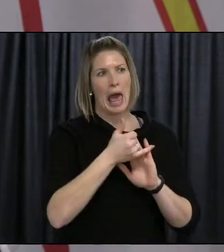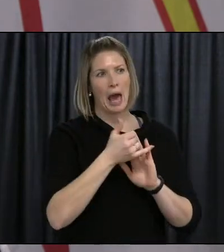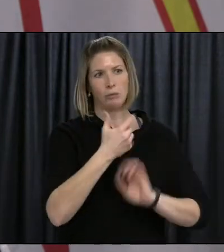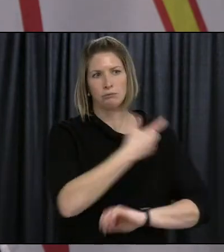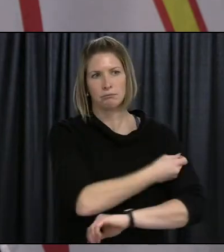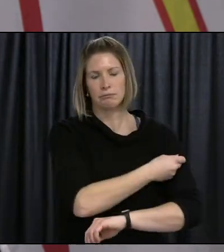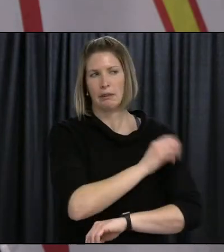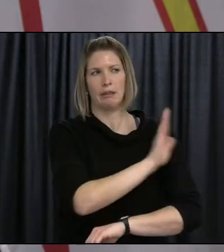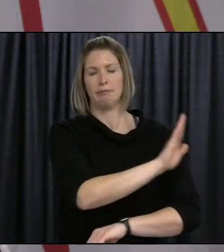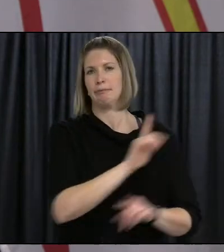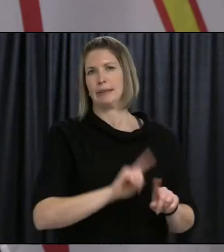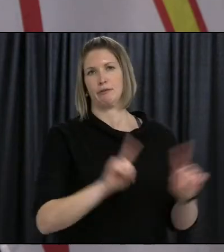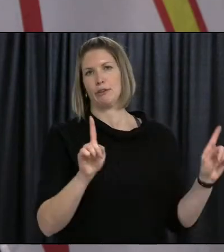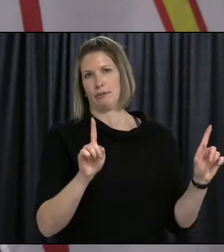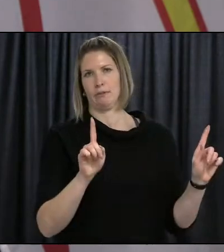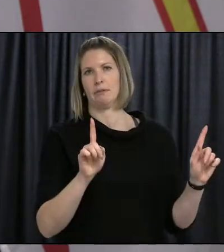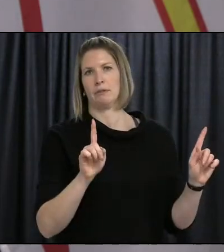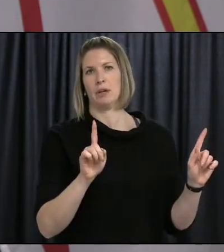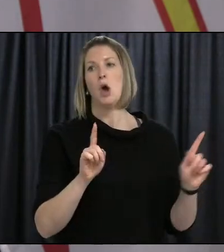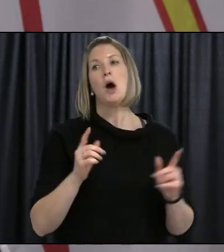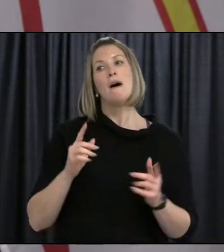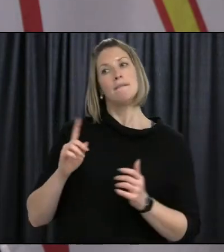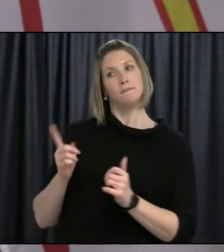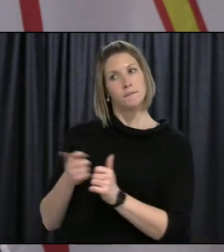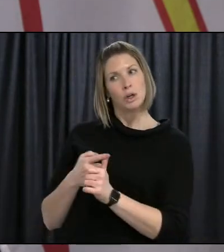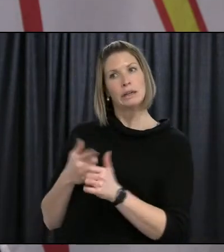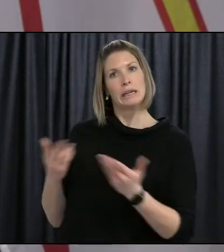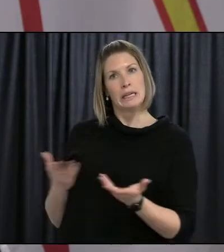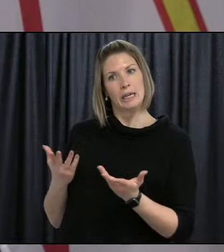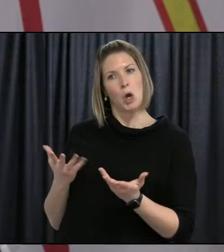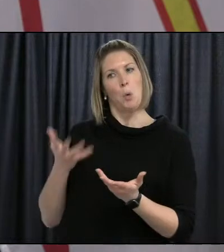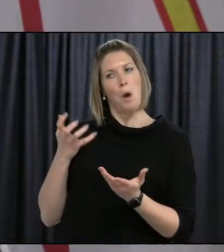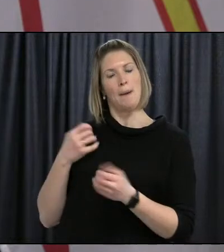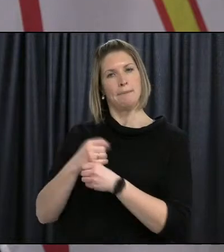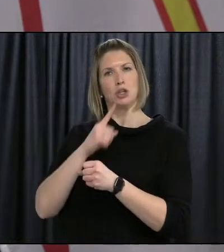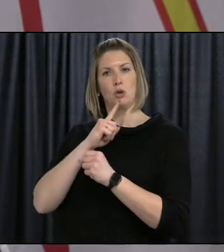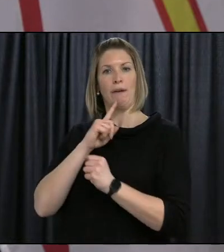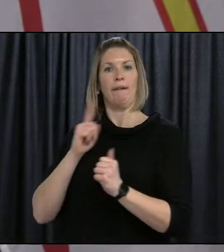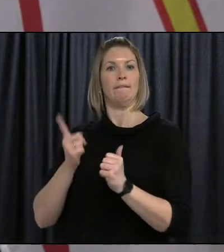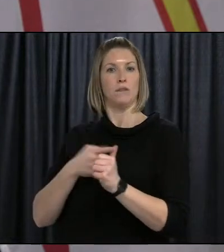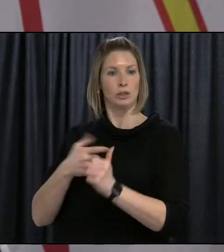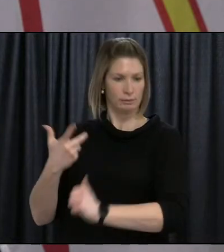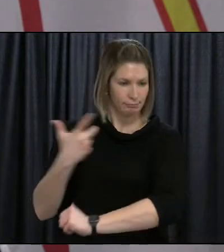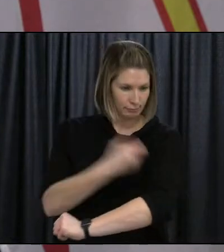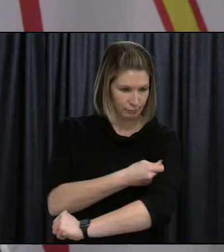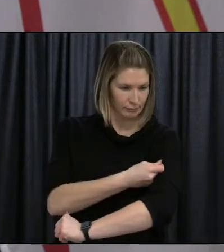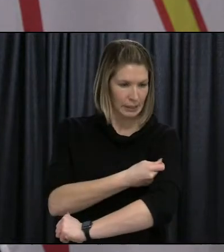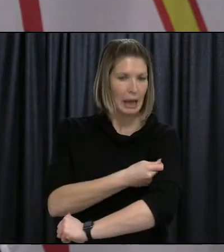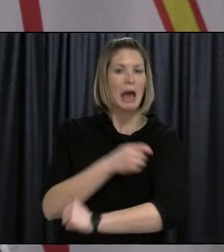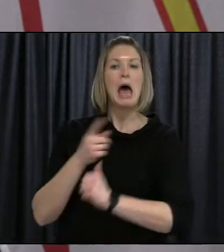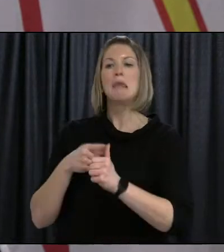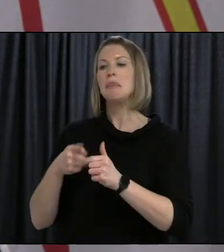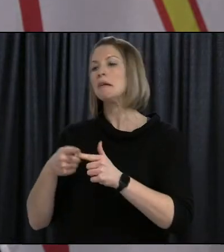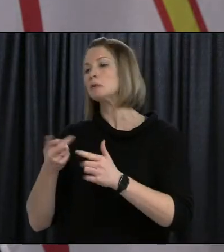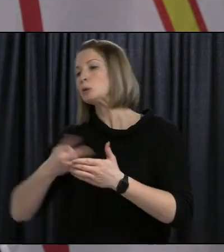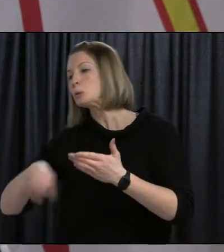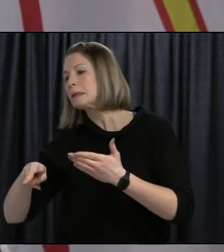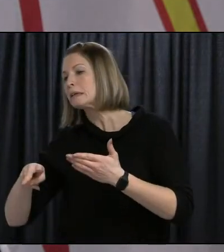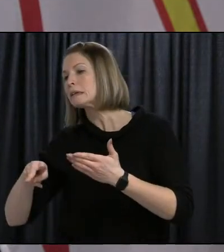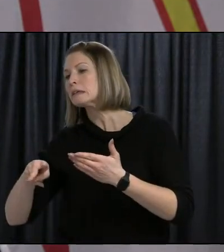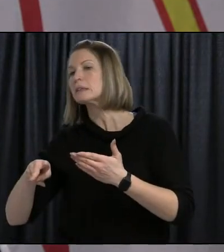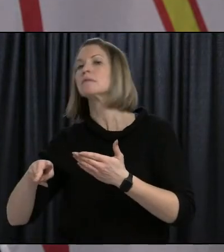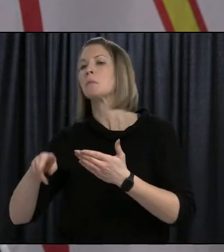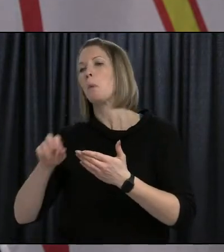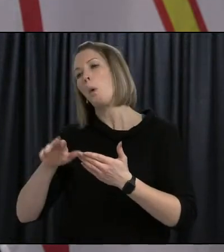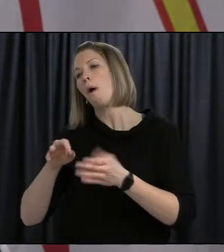we have enough here to be able to give that second dose on time or as close to on time as possible. There